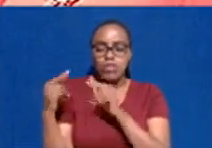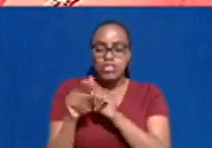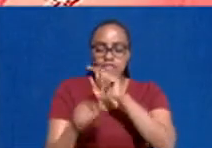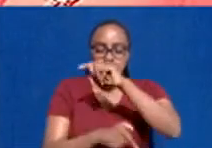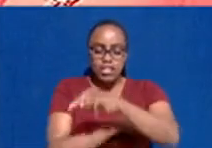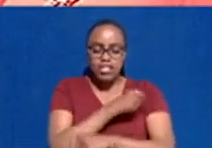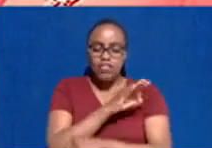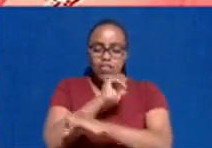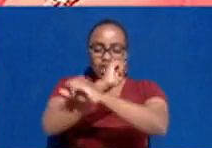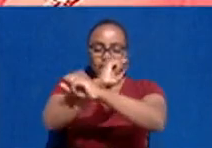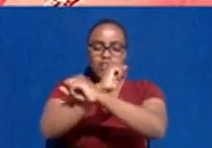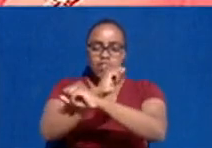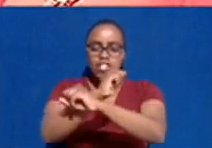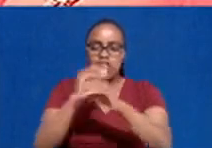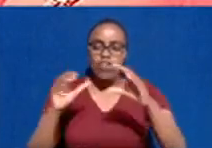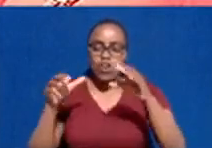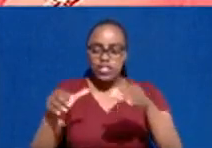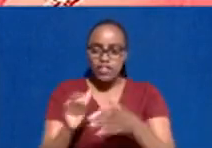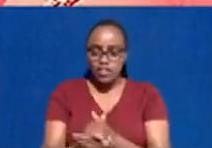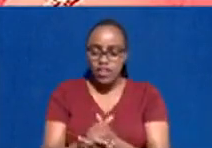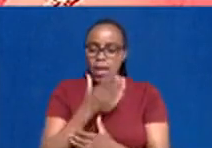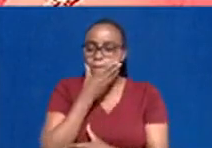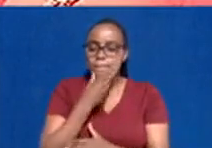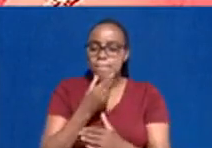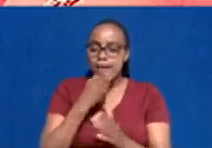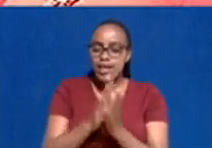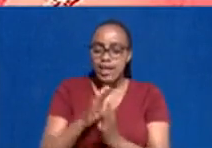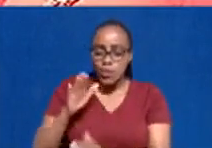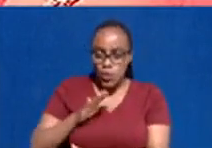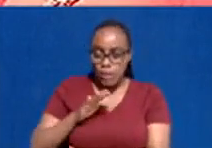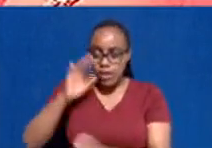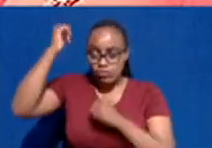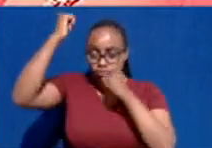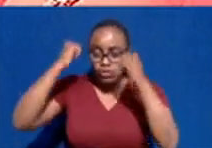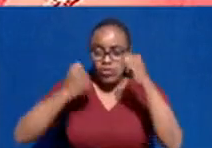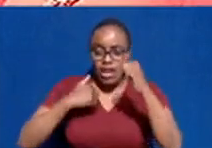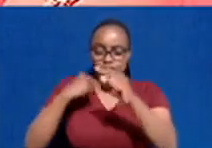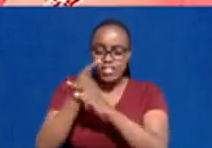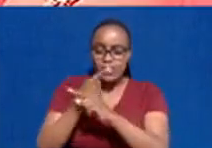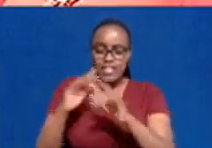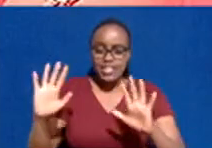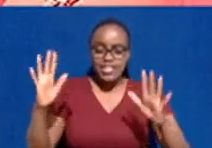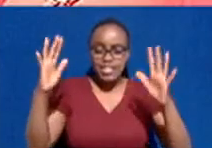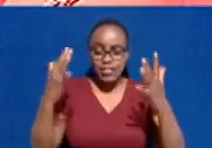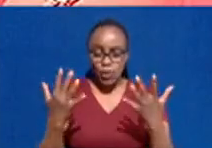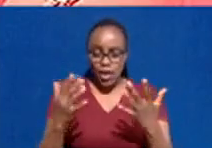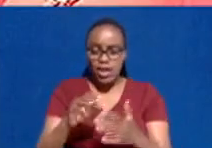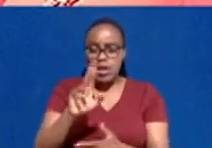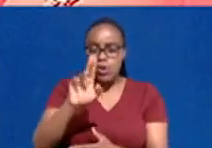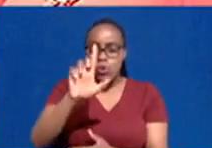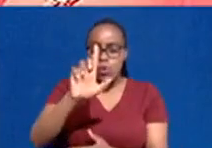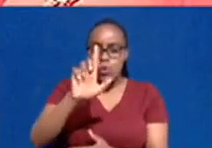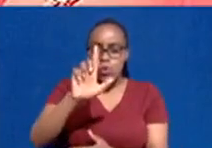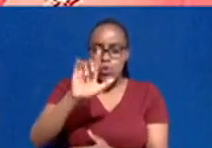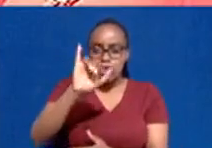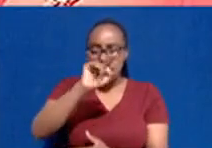Chief of Defense Forces. Earlier, the men and women in uniform staged a farewell ceremony at the Olinze Sports